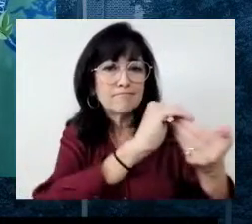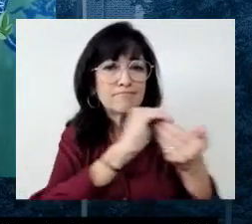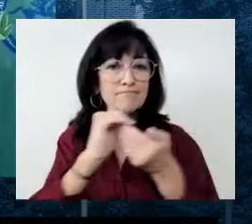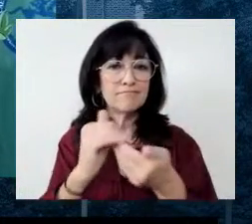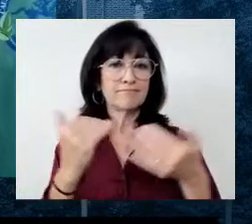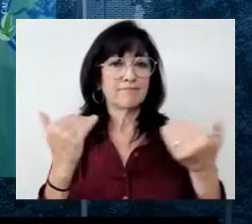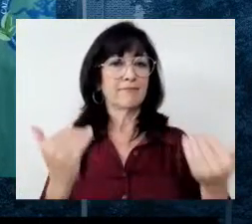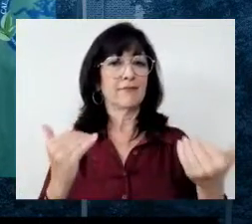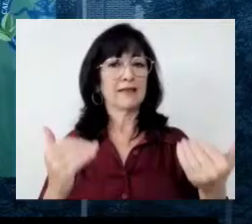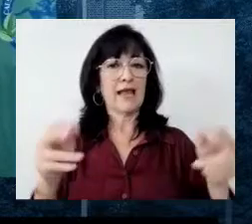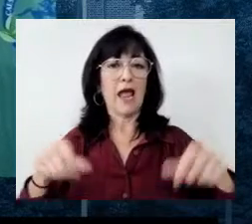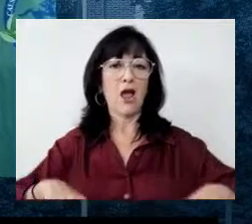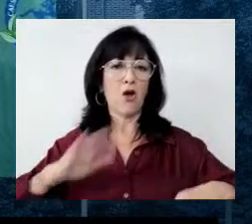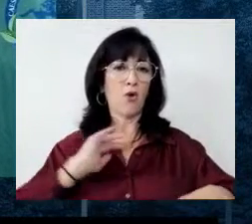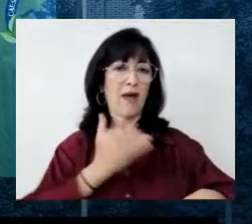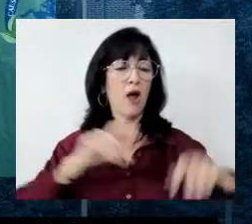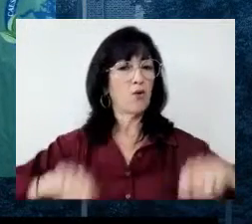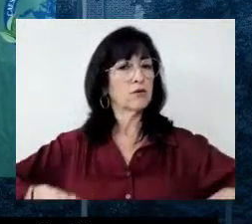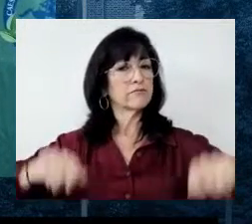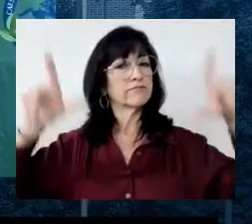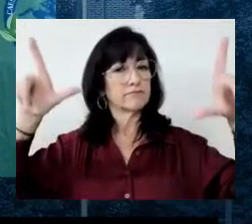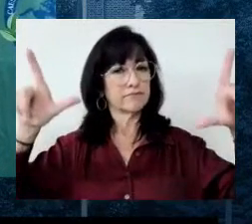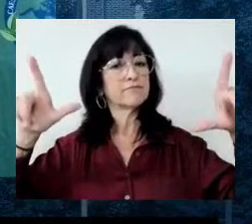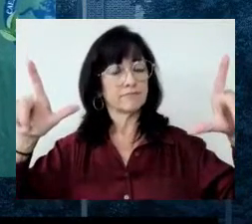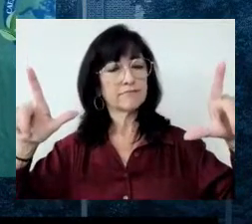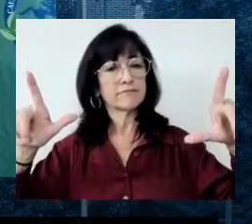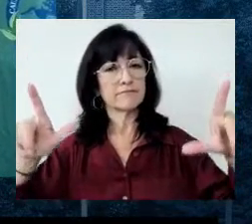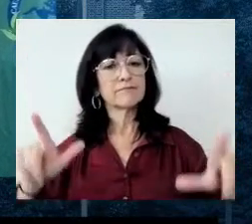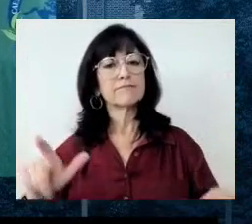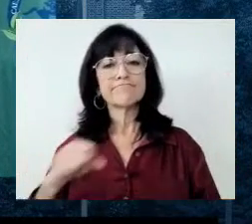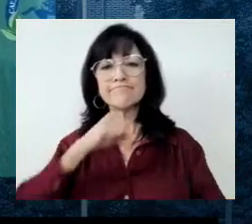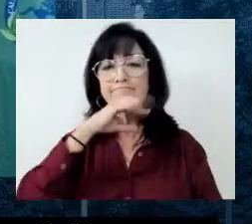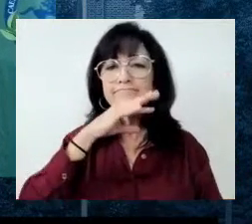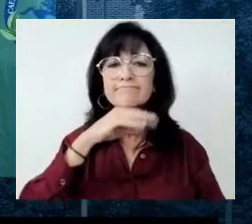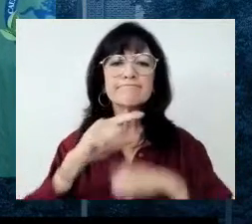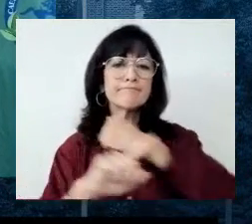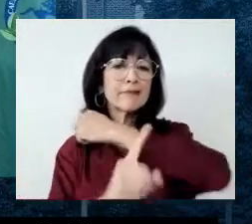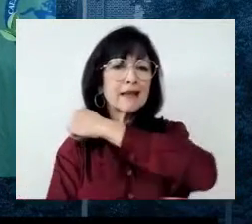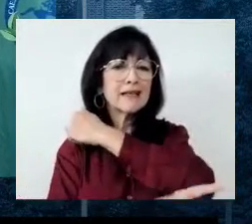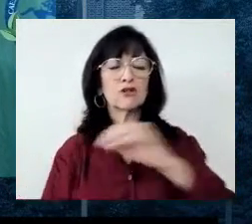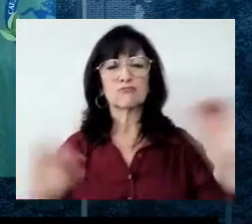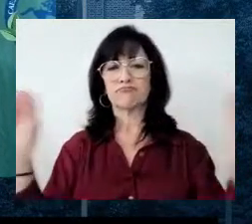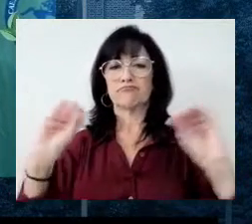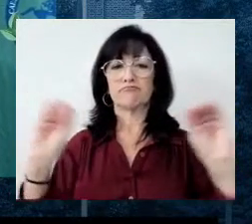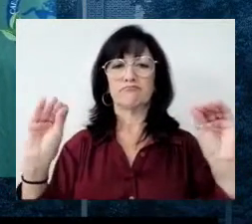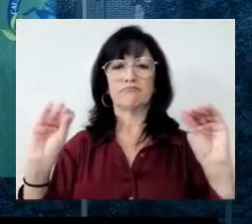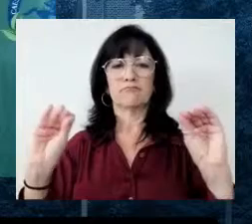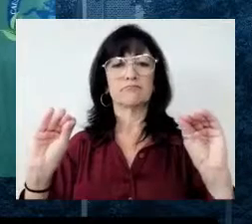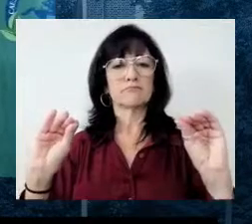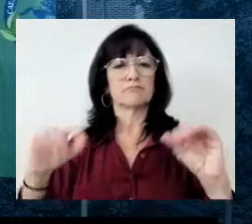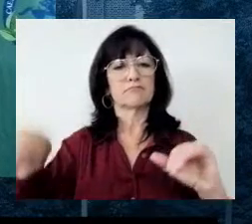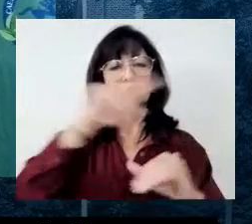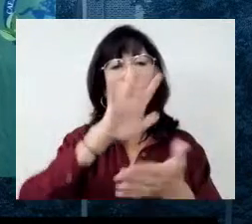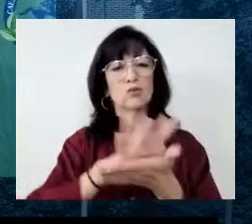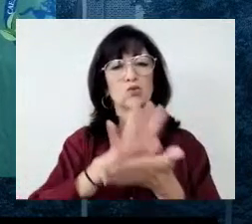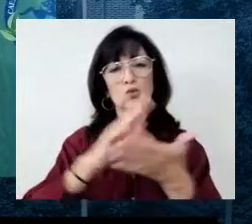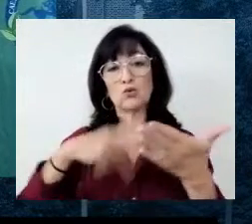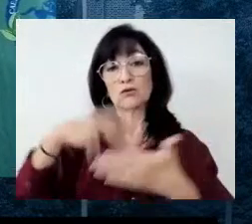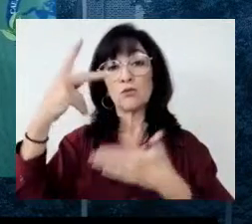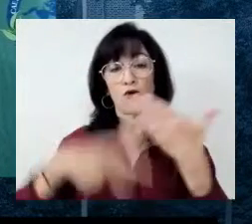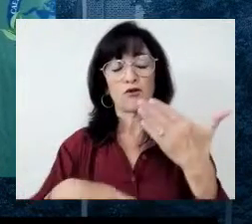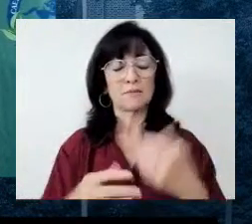Schools program, an important addition to the work that we're doing. One of the most important things that I do as